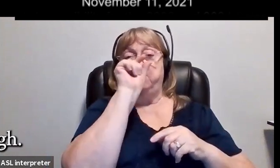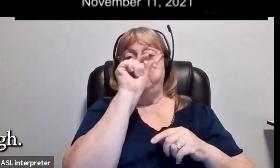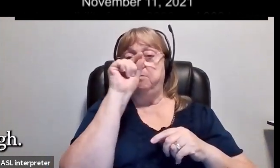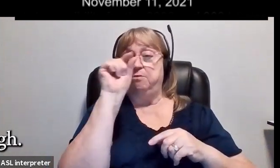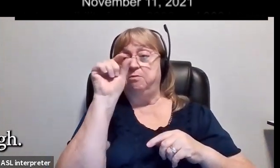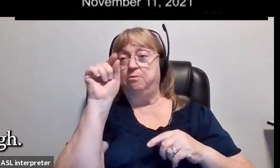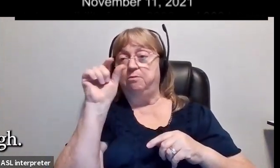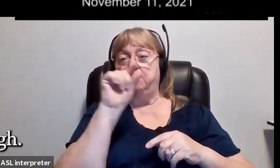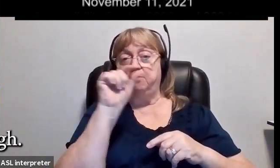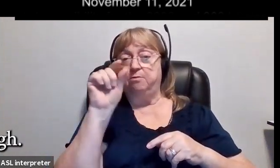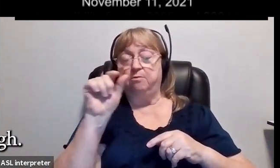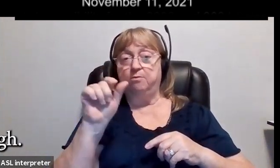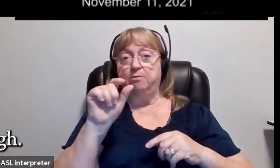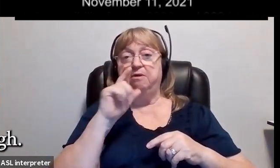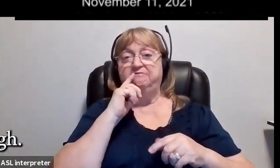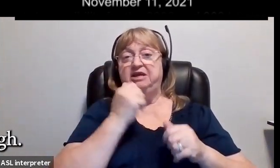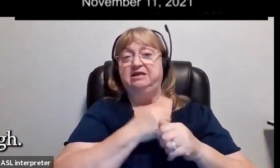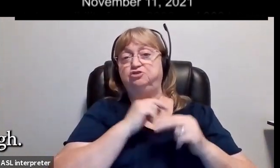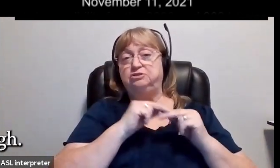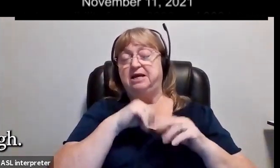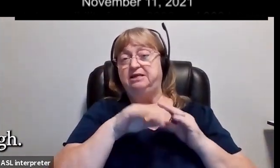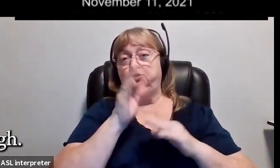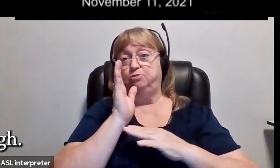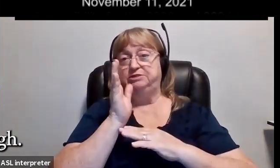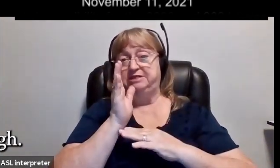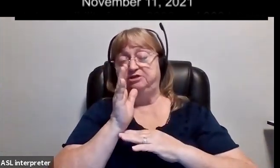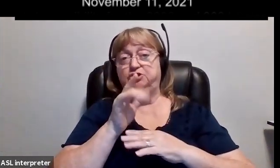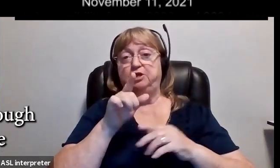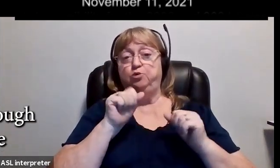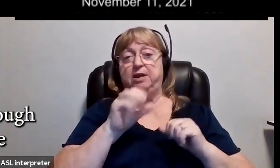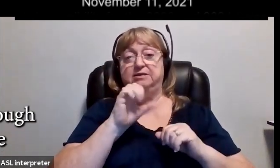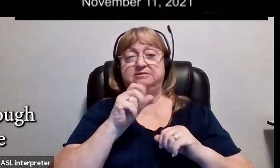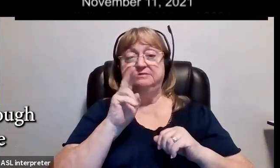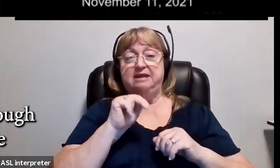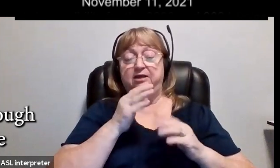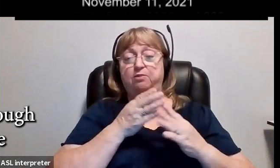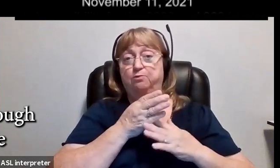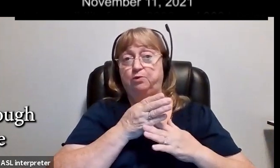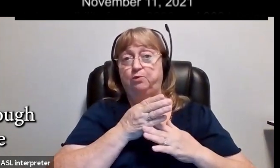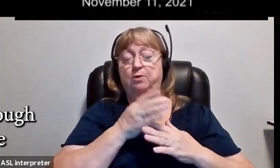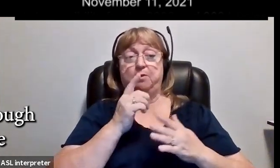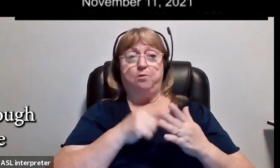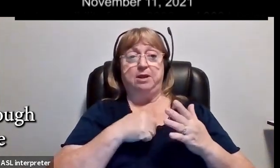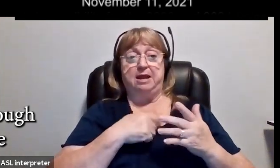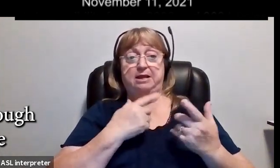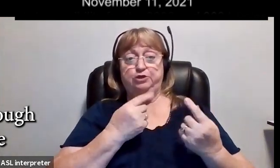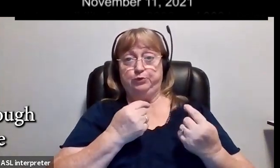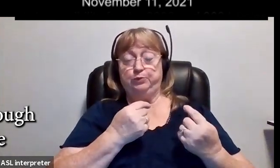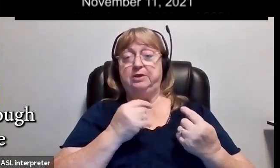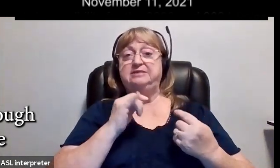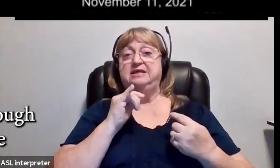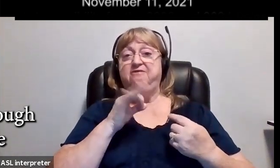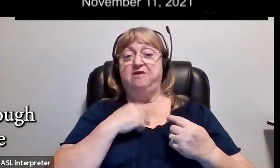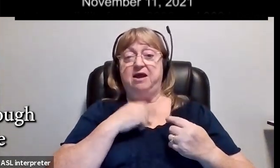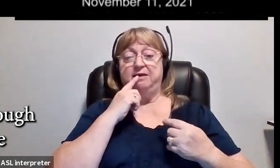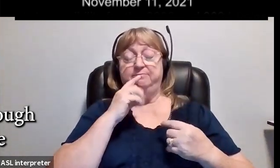slides in your presentation, and it will allow you to scan through. And what I do is if I'm